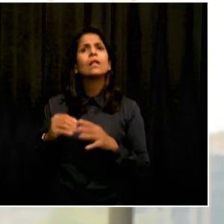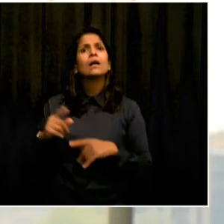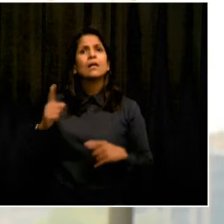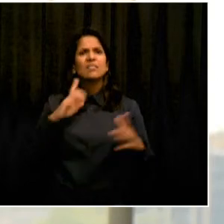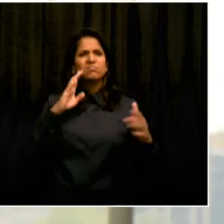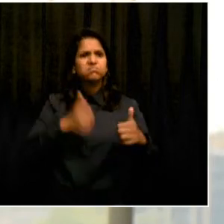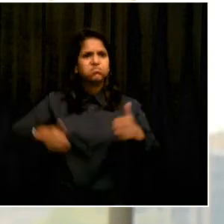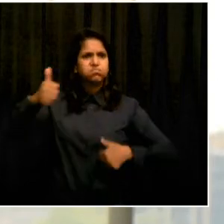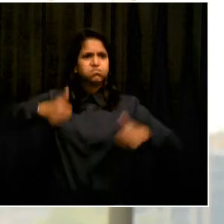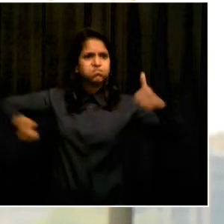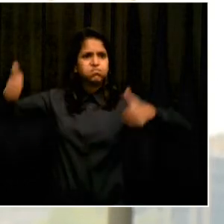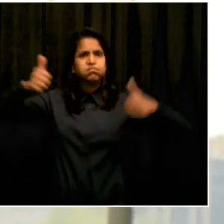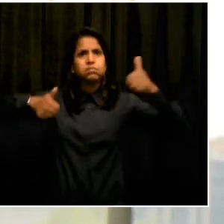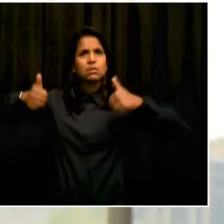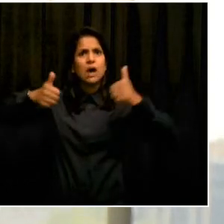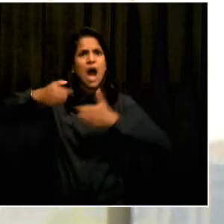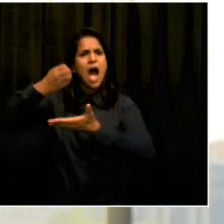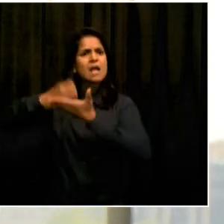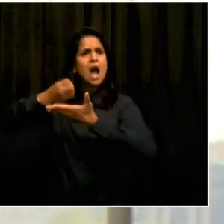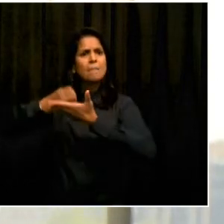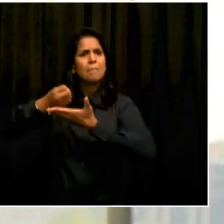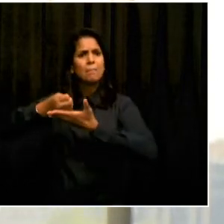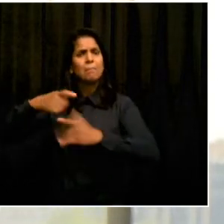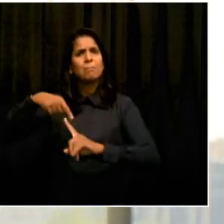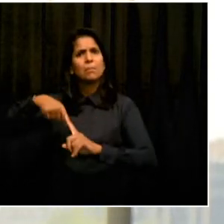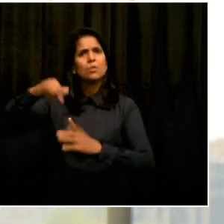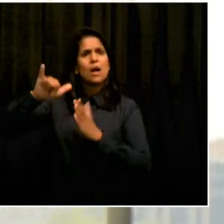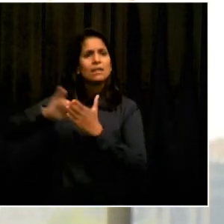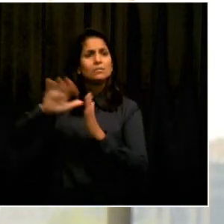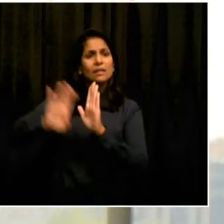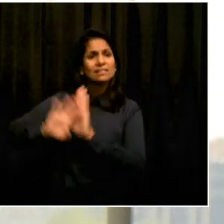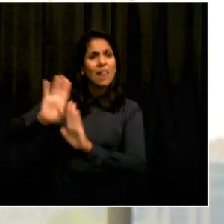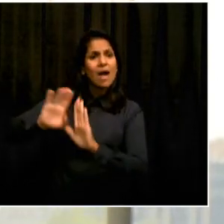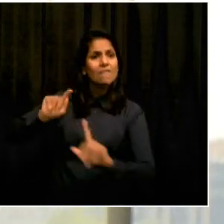sector councils we put together and with leaders of different industries